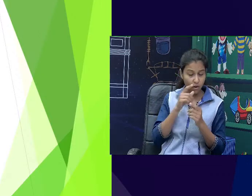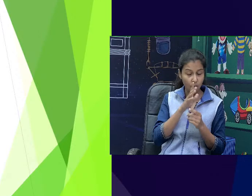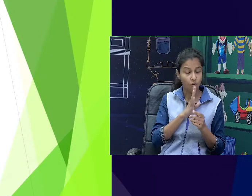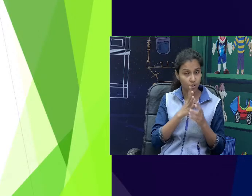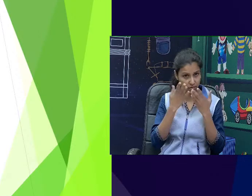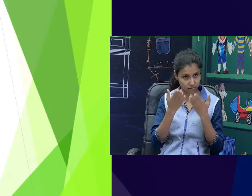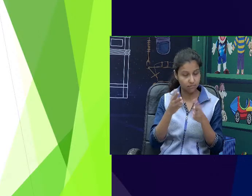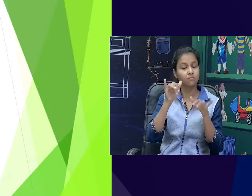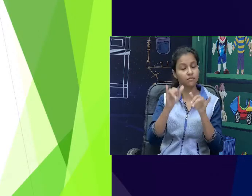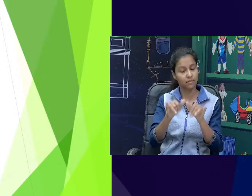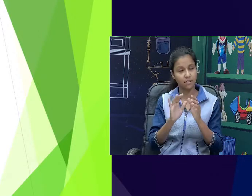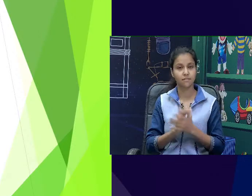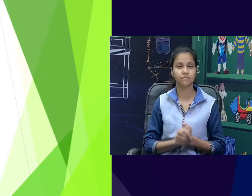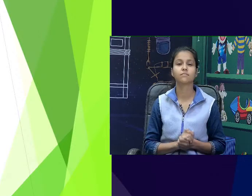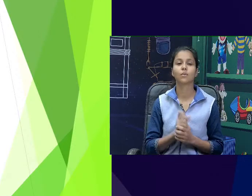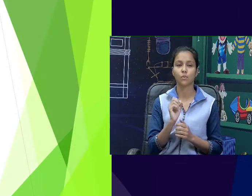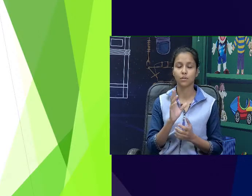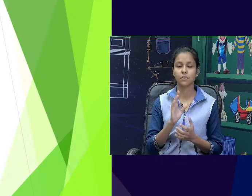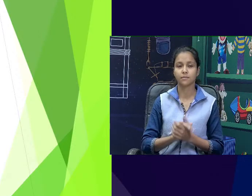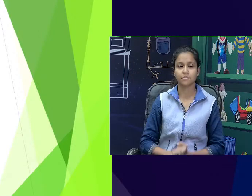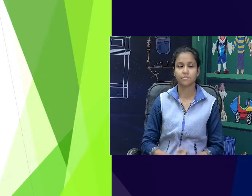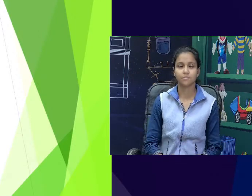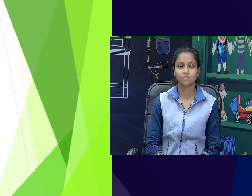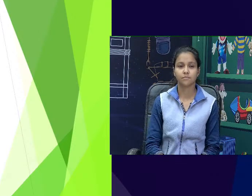away from water. Okay.